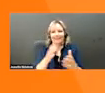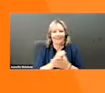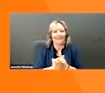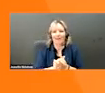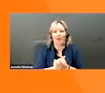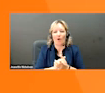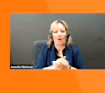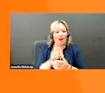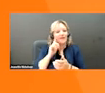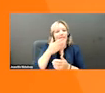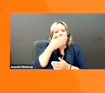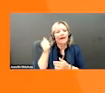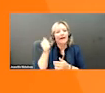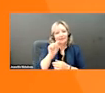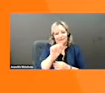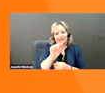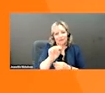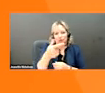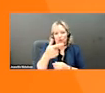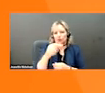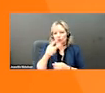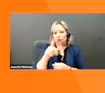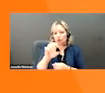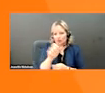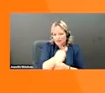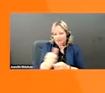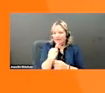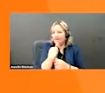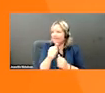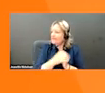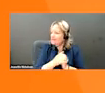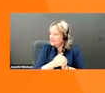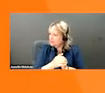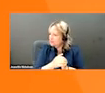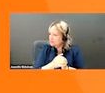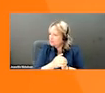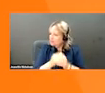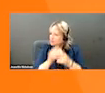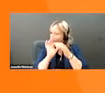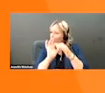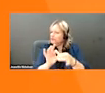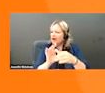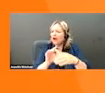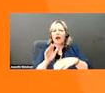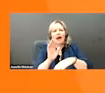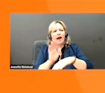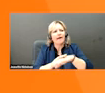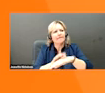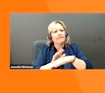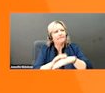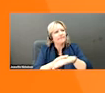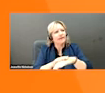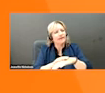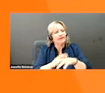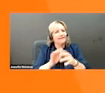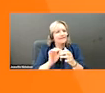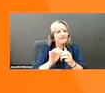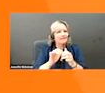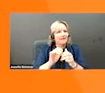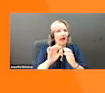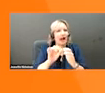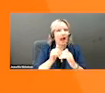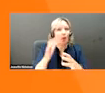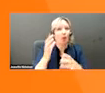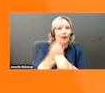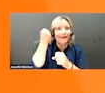to Google. In terms of advice on getting these grants, again,